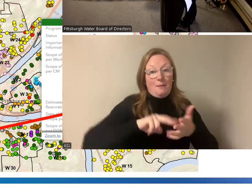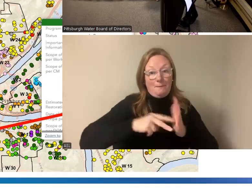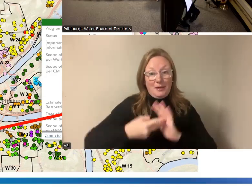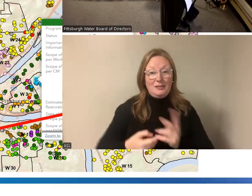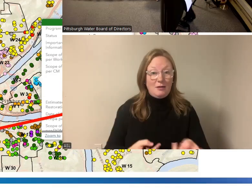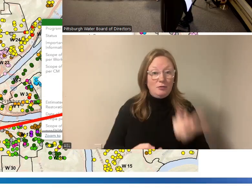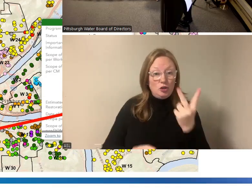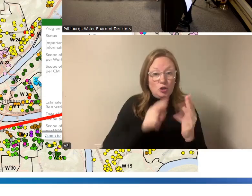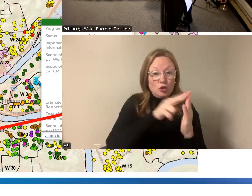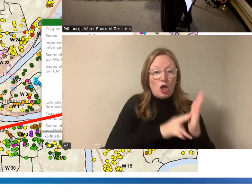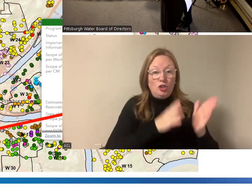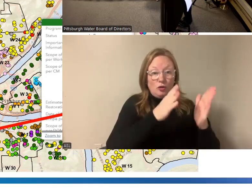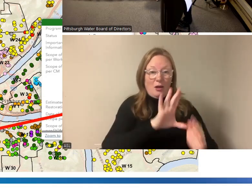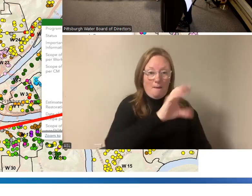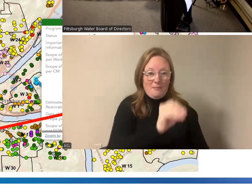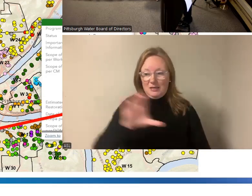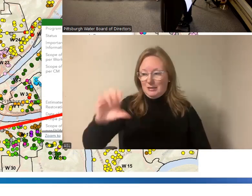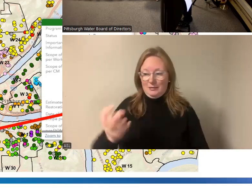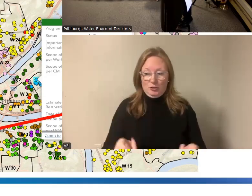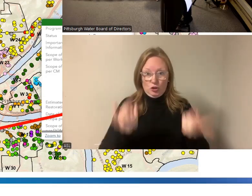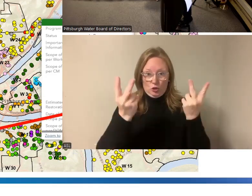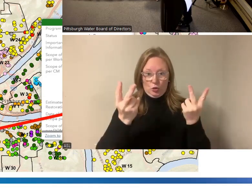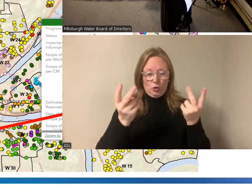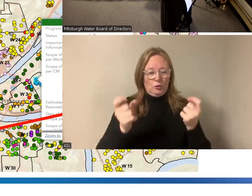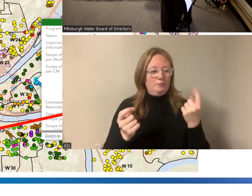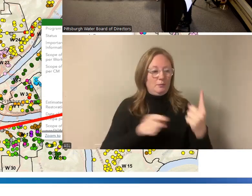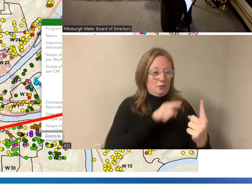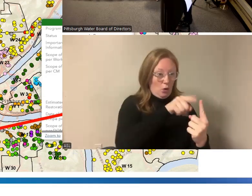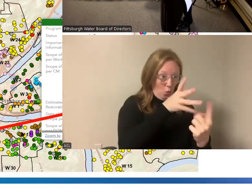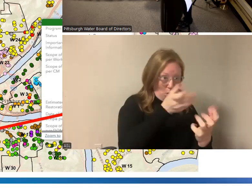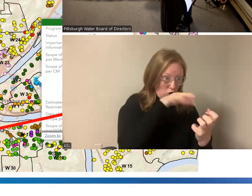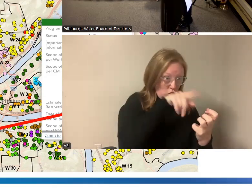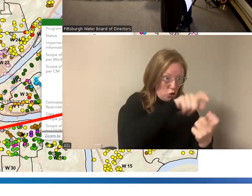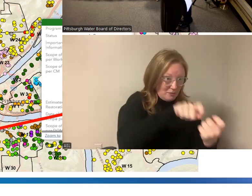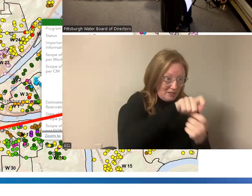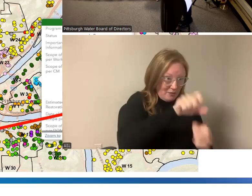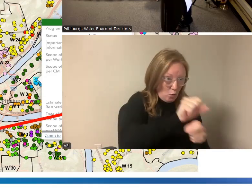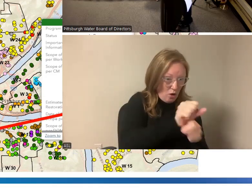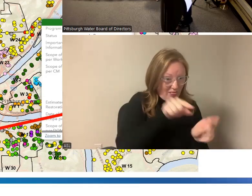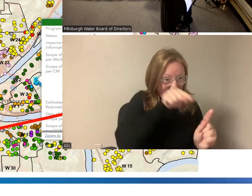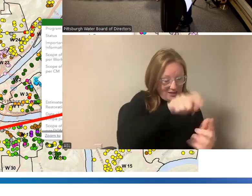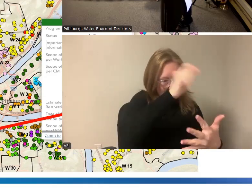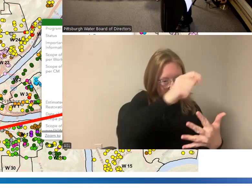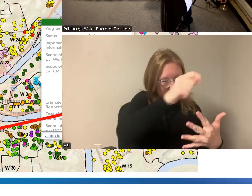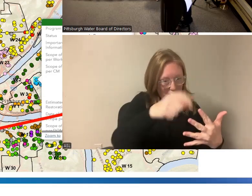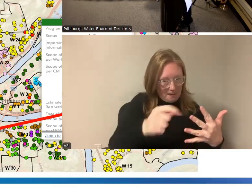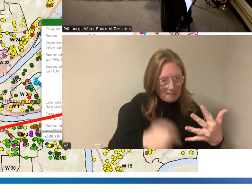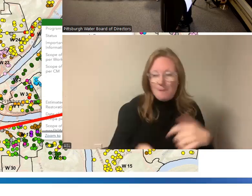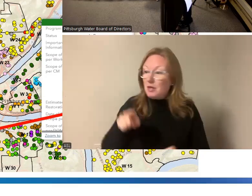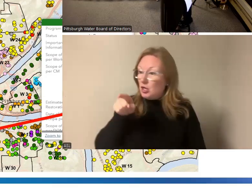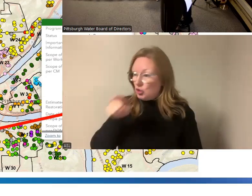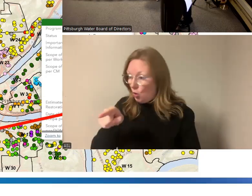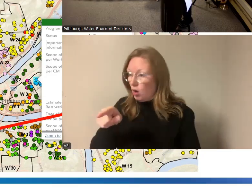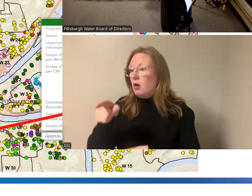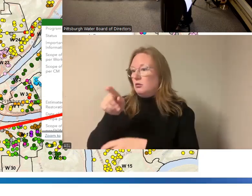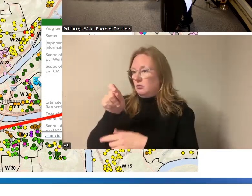two contractors based on the specific work being performed and the respective contractor's unit pricing.